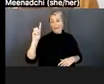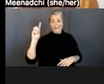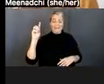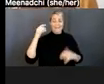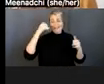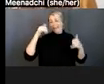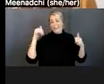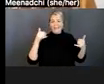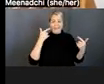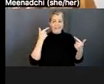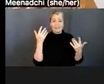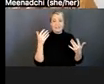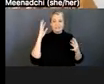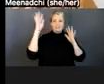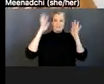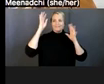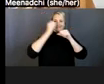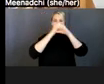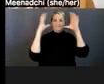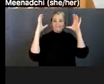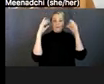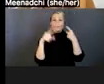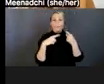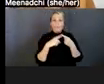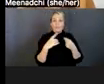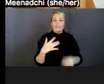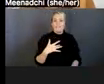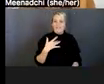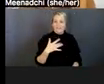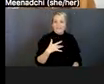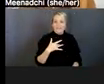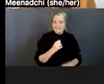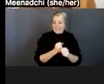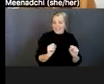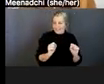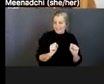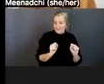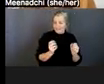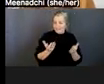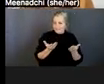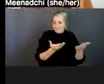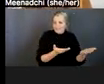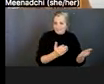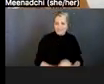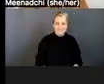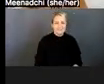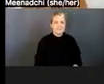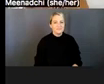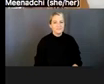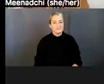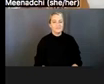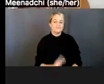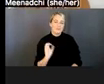imaginations in places where we feel like it is safe to bring those pieces of us forward. So like,